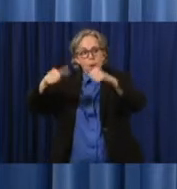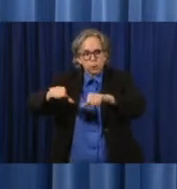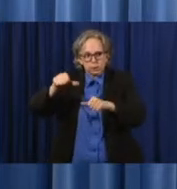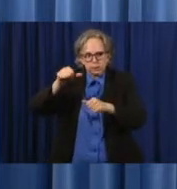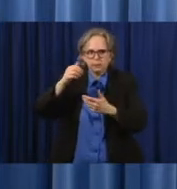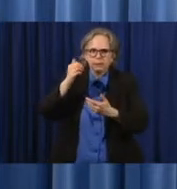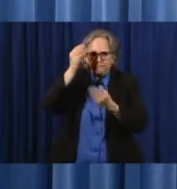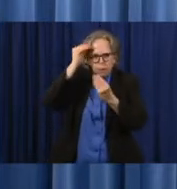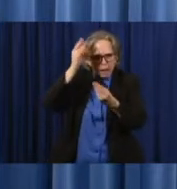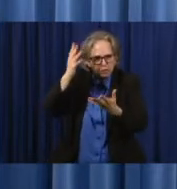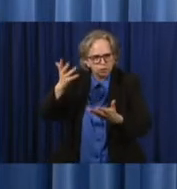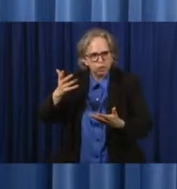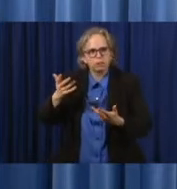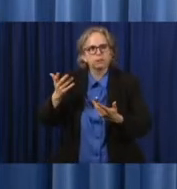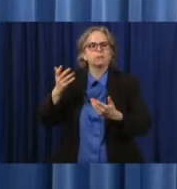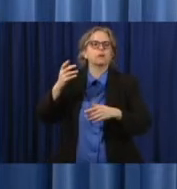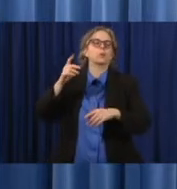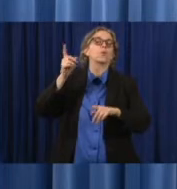our website,